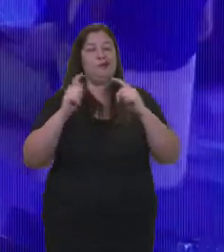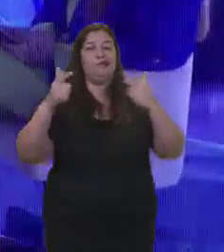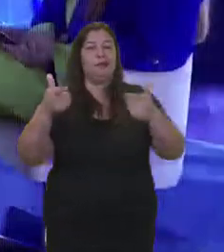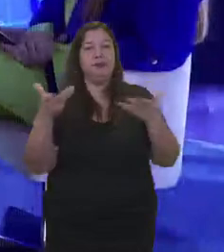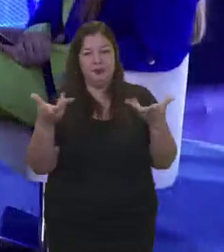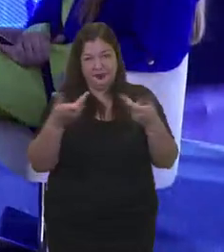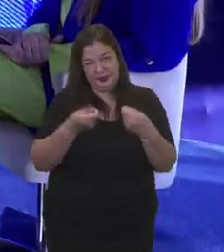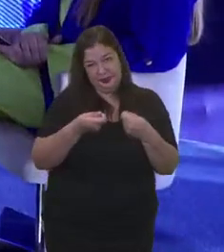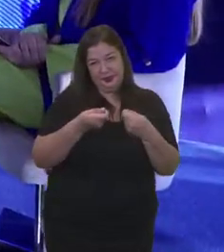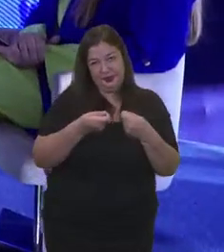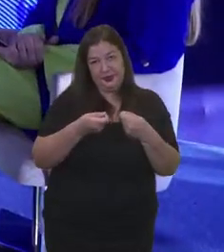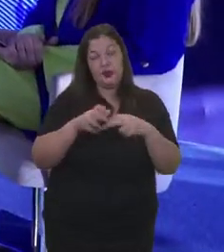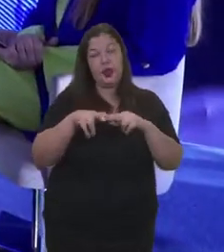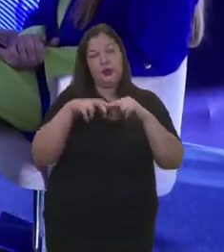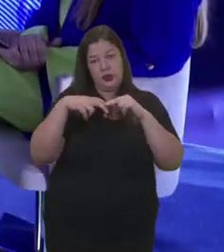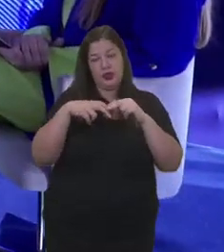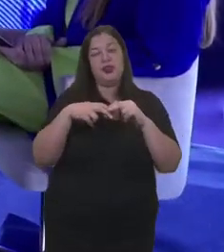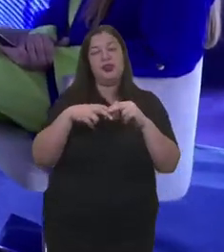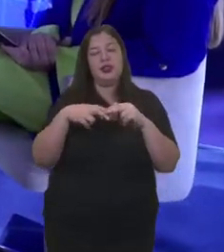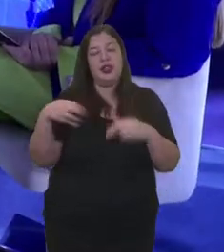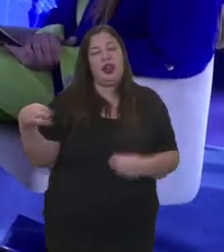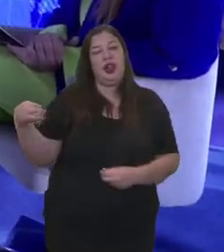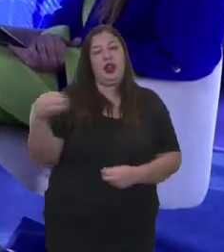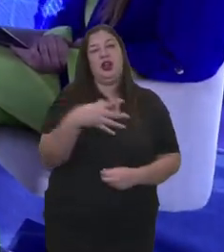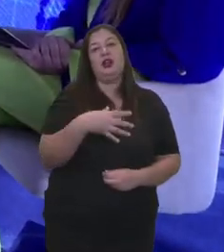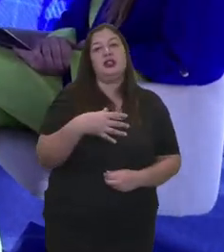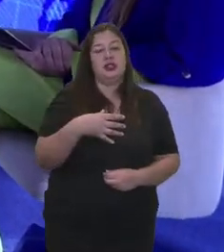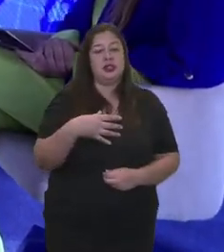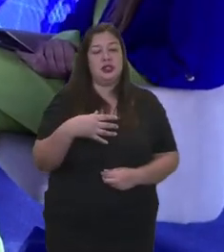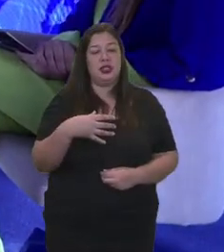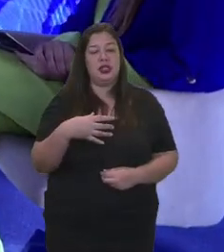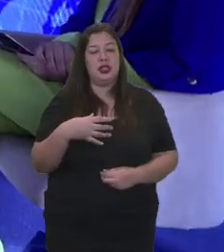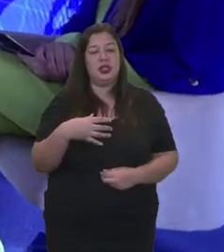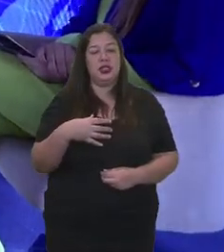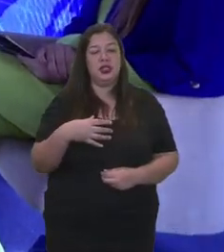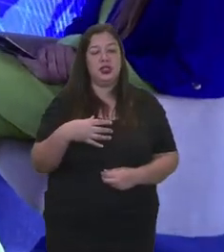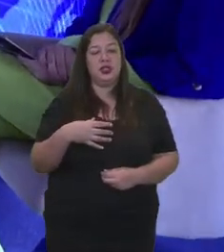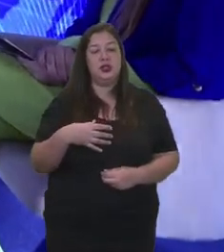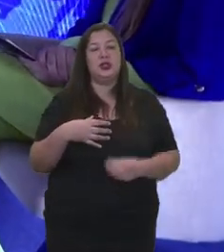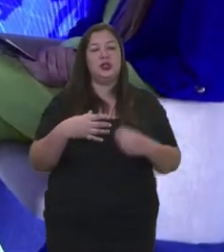more efficacious. So this is why,